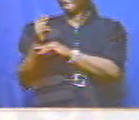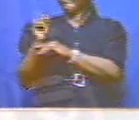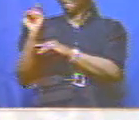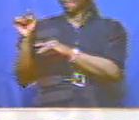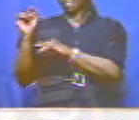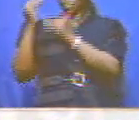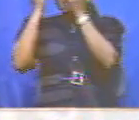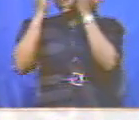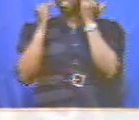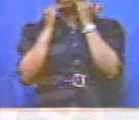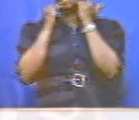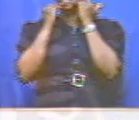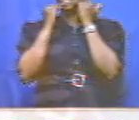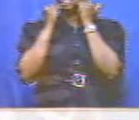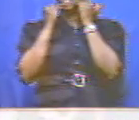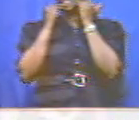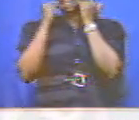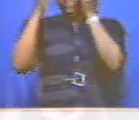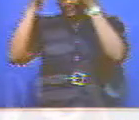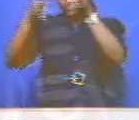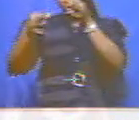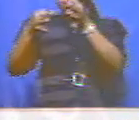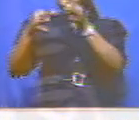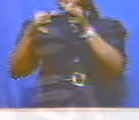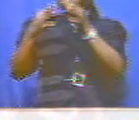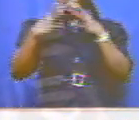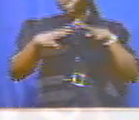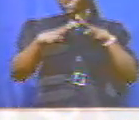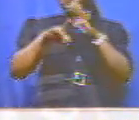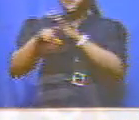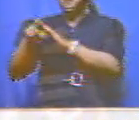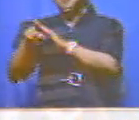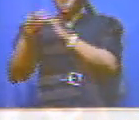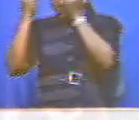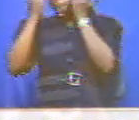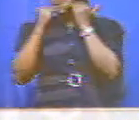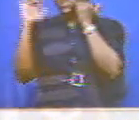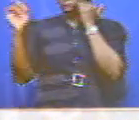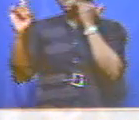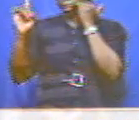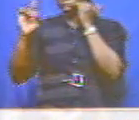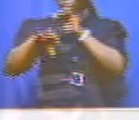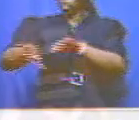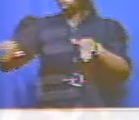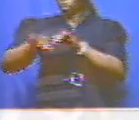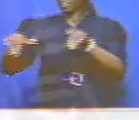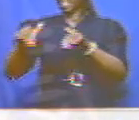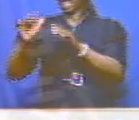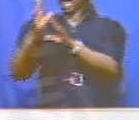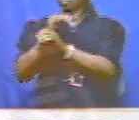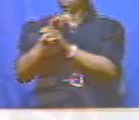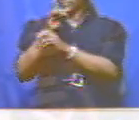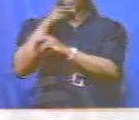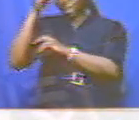court settlement. The parties that had gone to court, which is Nairobi Swimming Association, mm-hmm. Parents, and